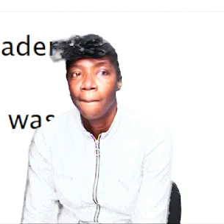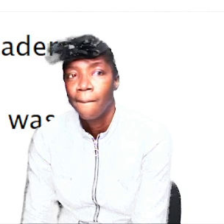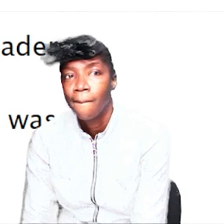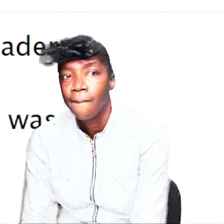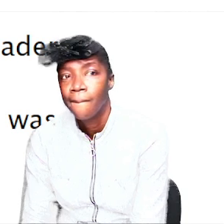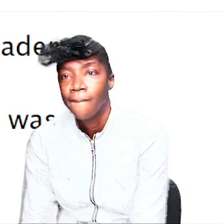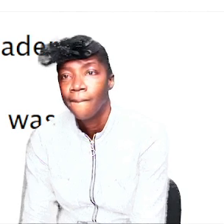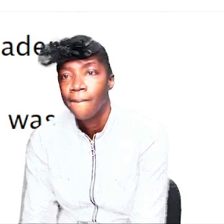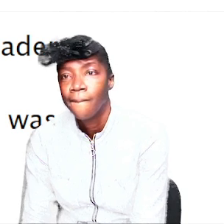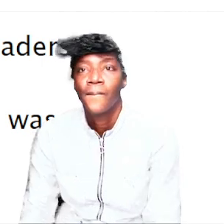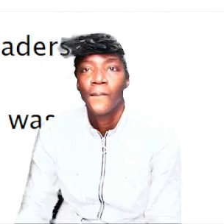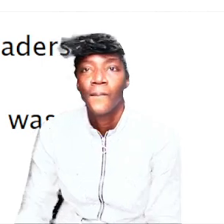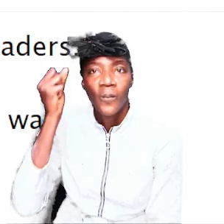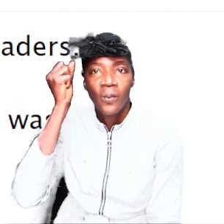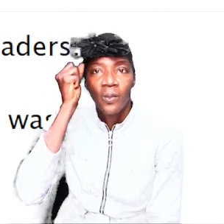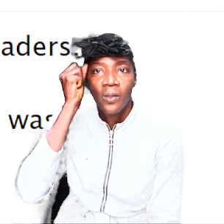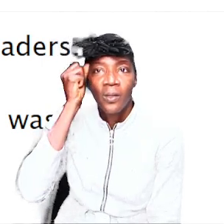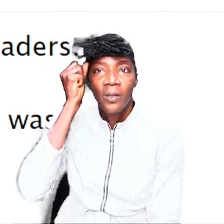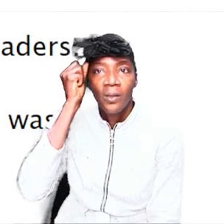And Saul